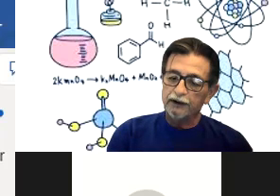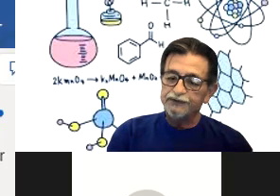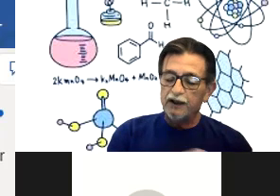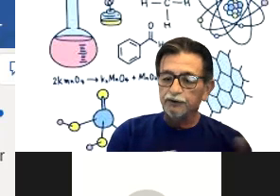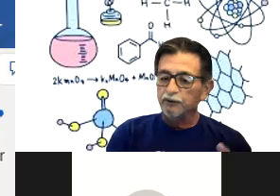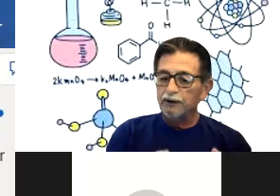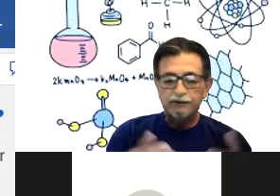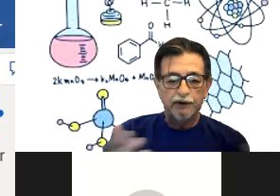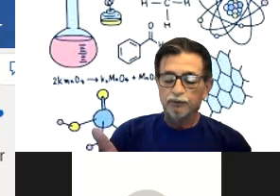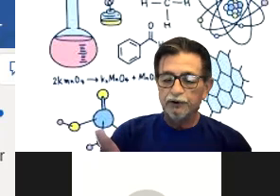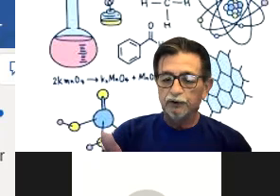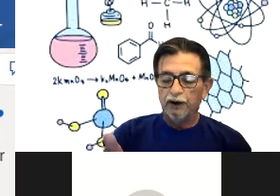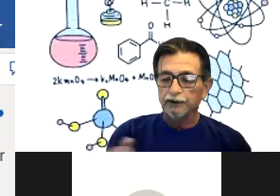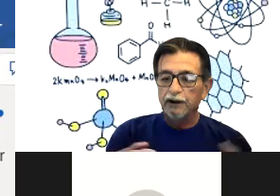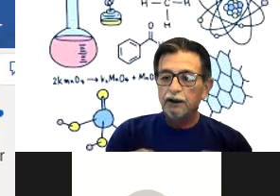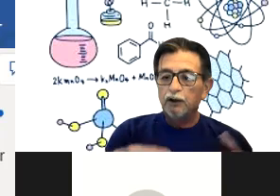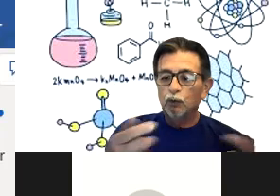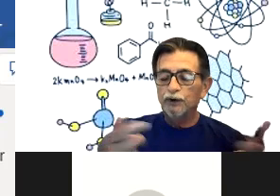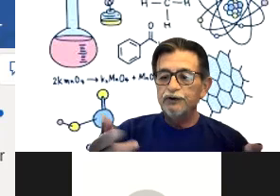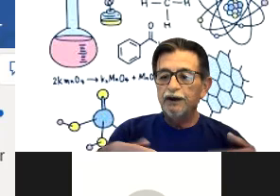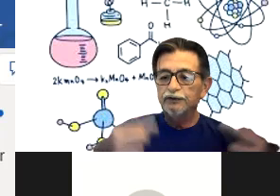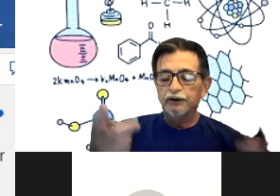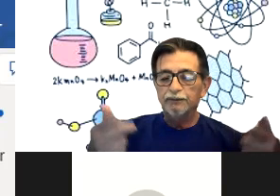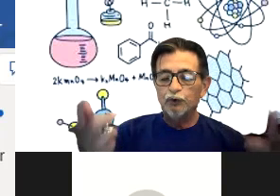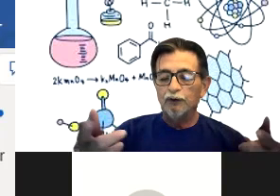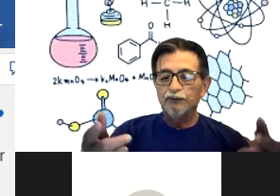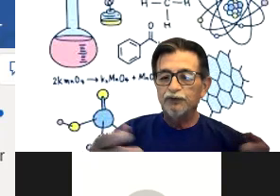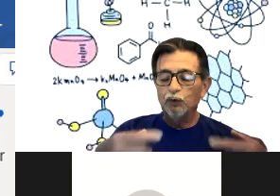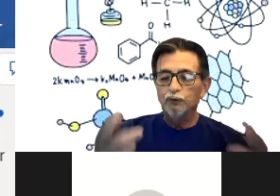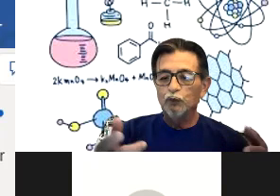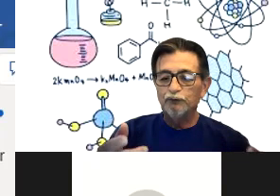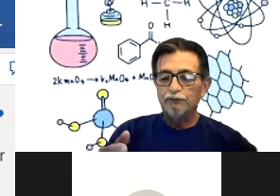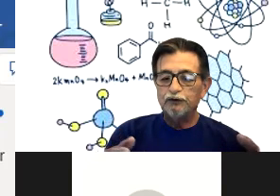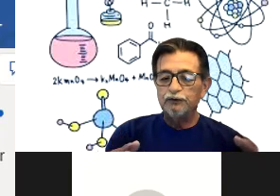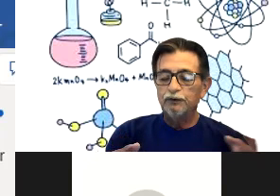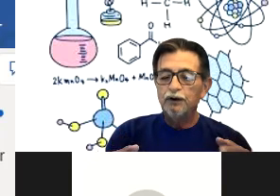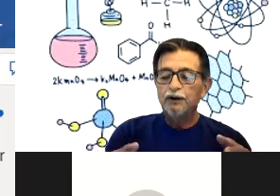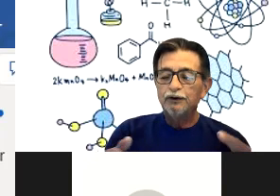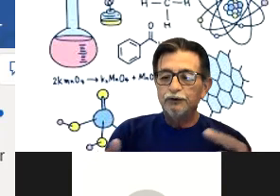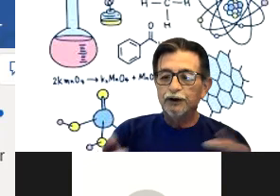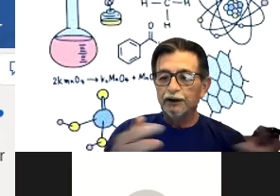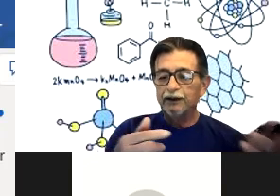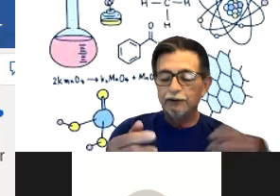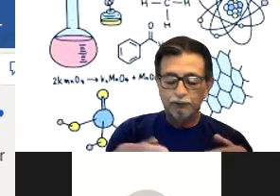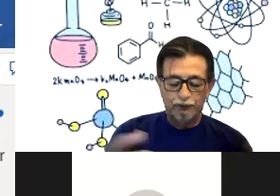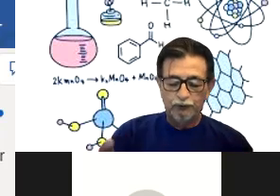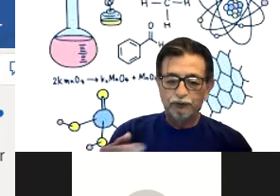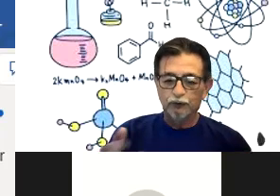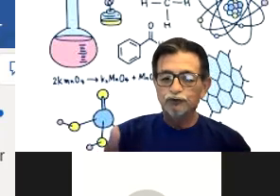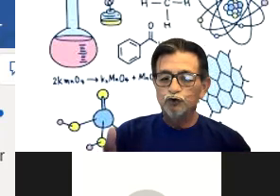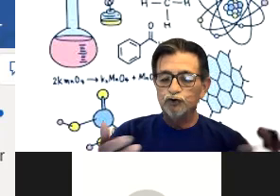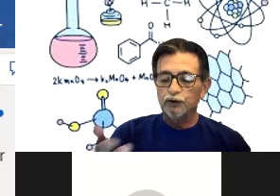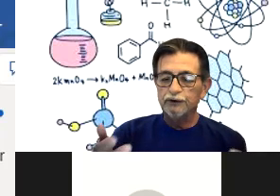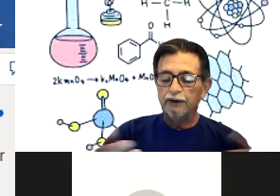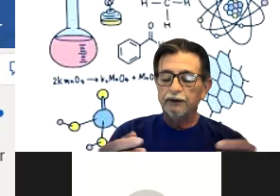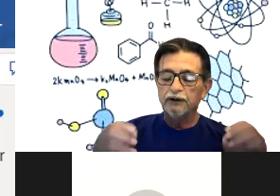put it on the left side or on the right side, you'll be correct. Once you get into chemistry 151, 152, you're going to get it.